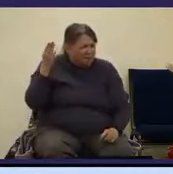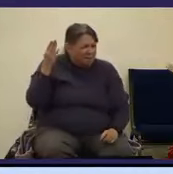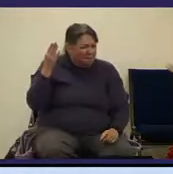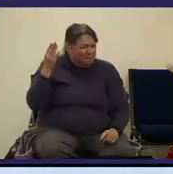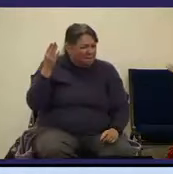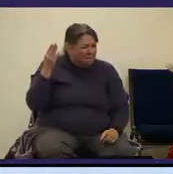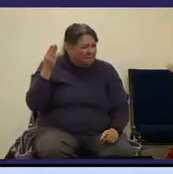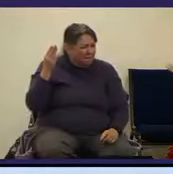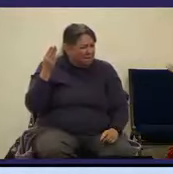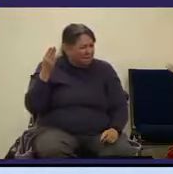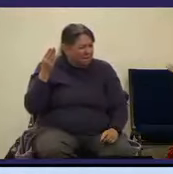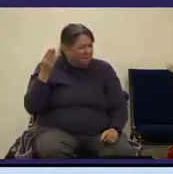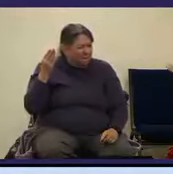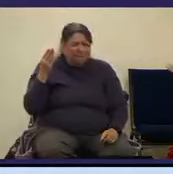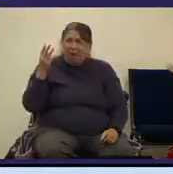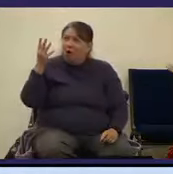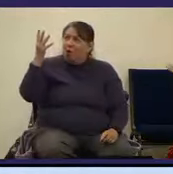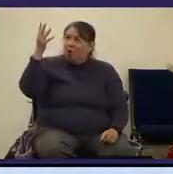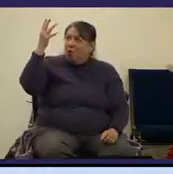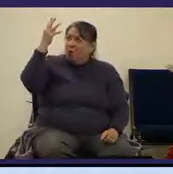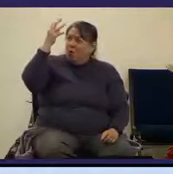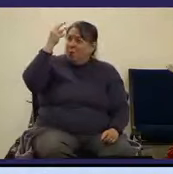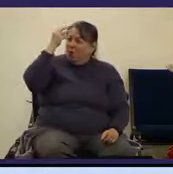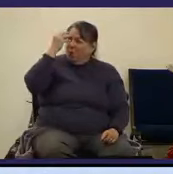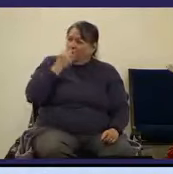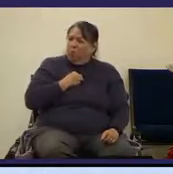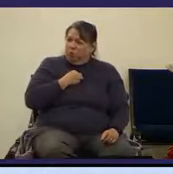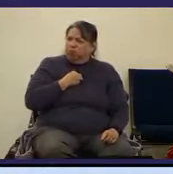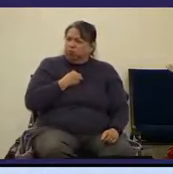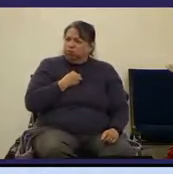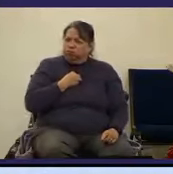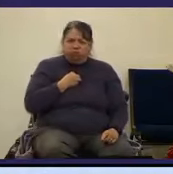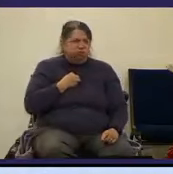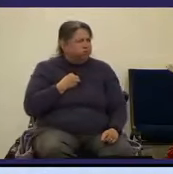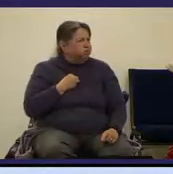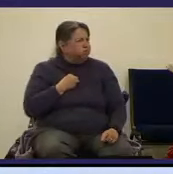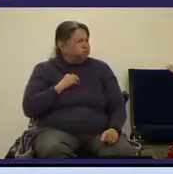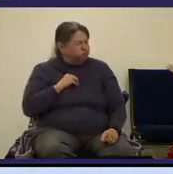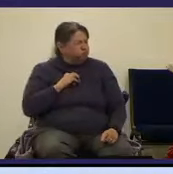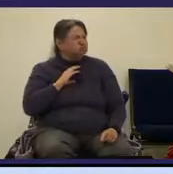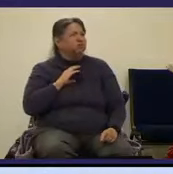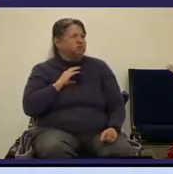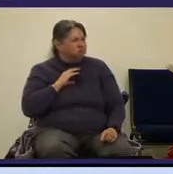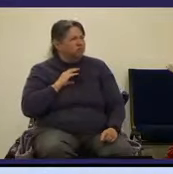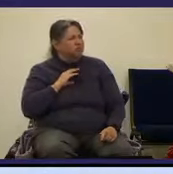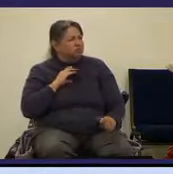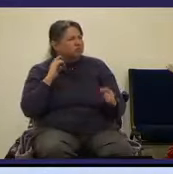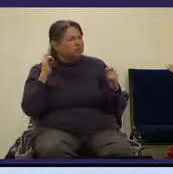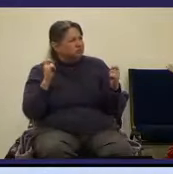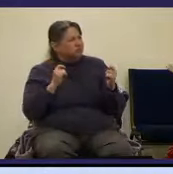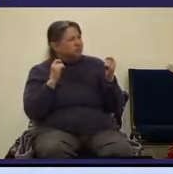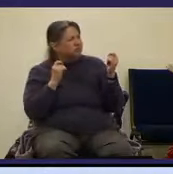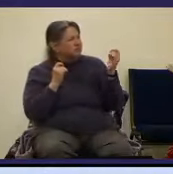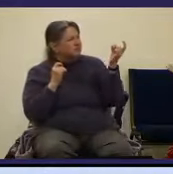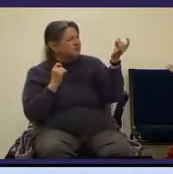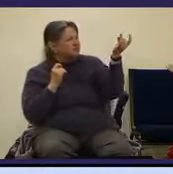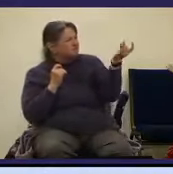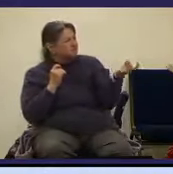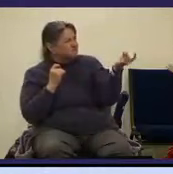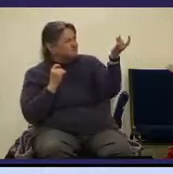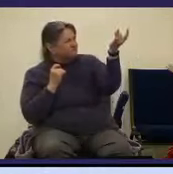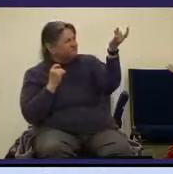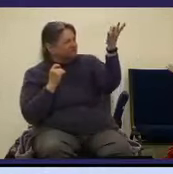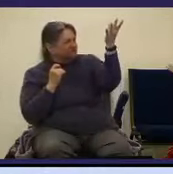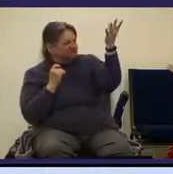eye, because Jesus can, and he gives us that victory. Amen. You've heard it before,